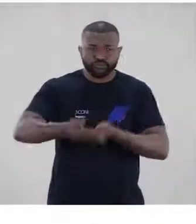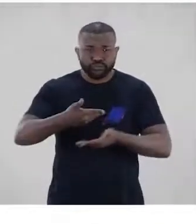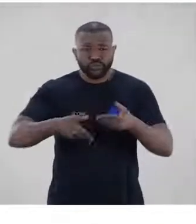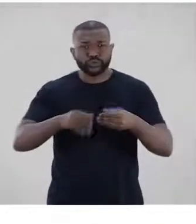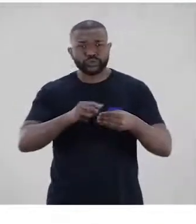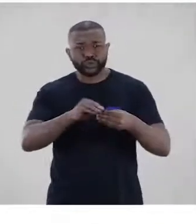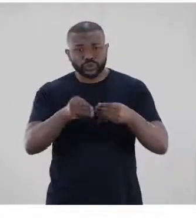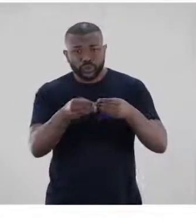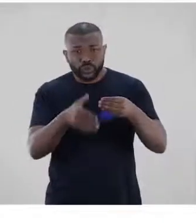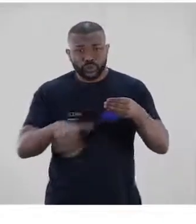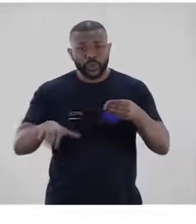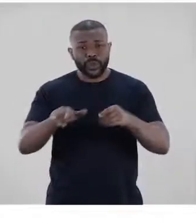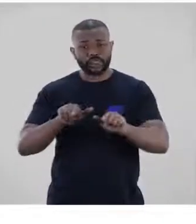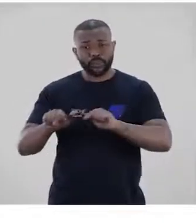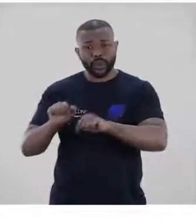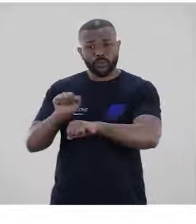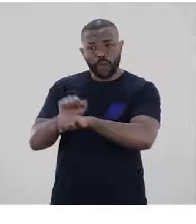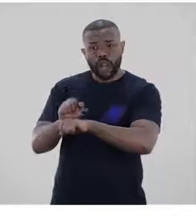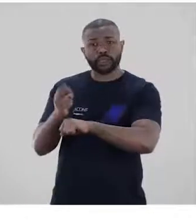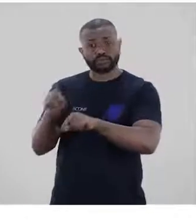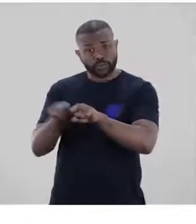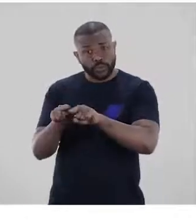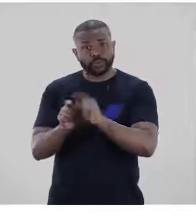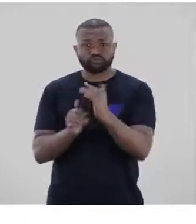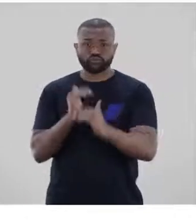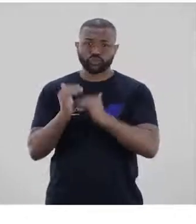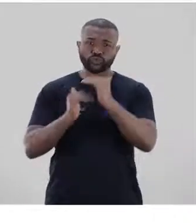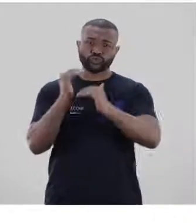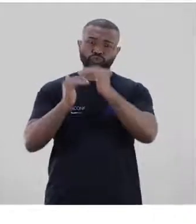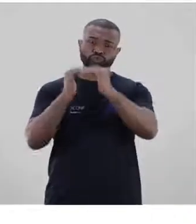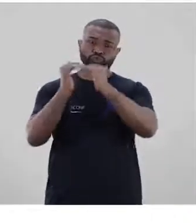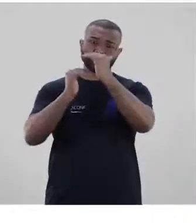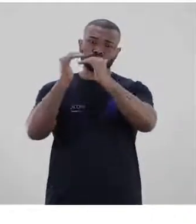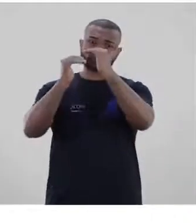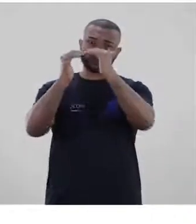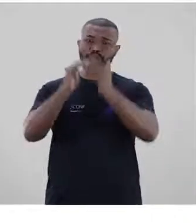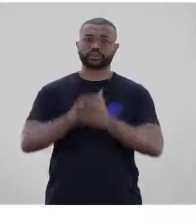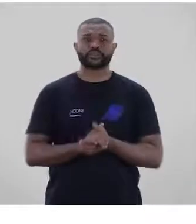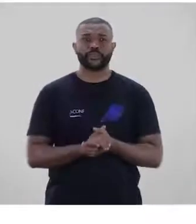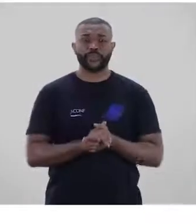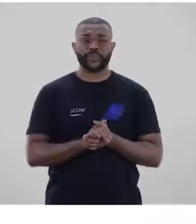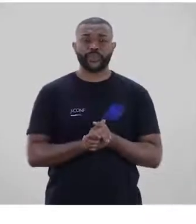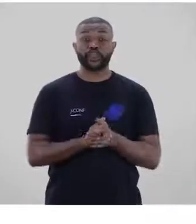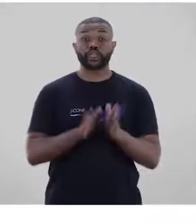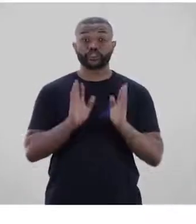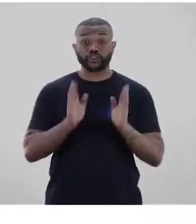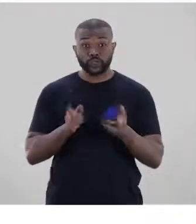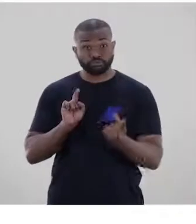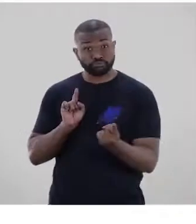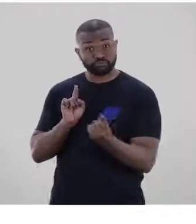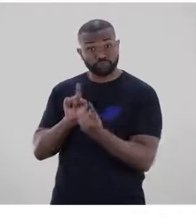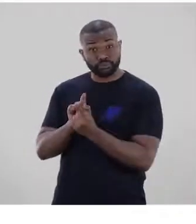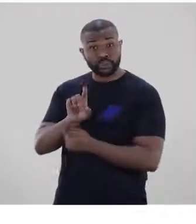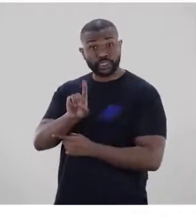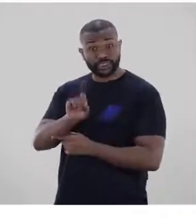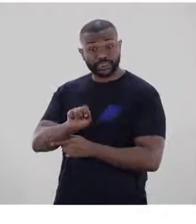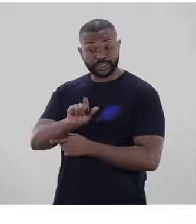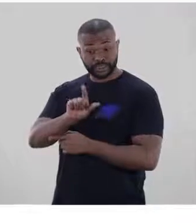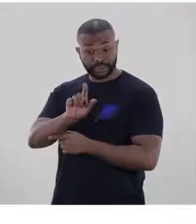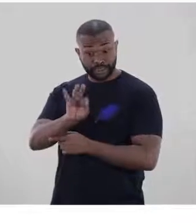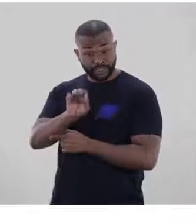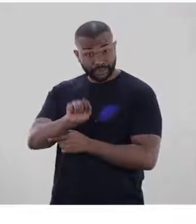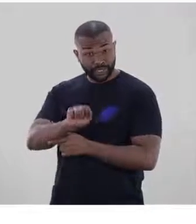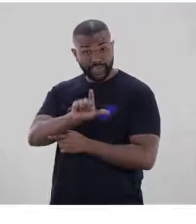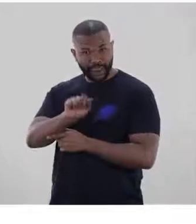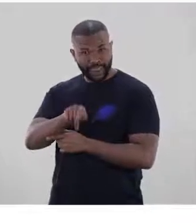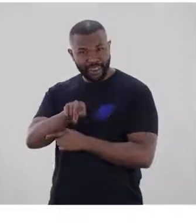decouple teams and parallelize activities and progress. then the approach around the data lake or